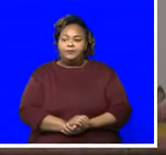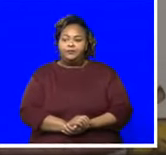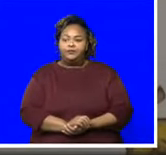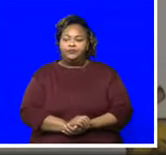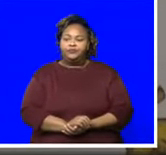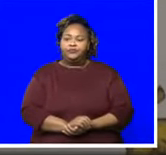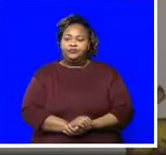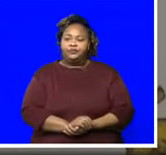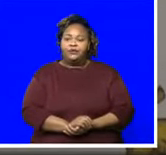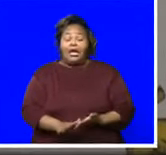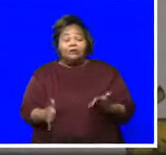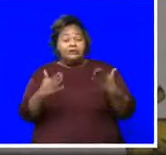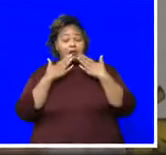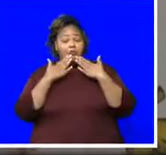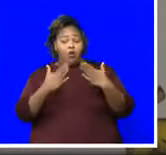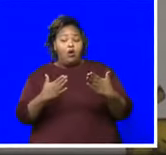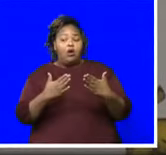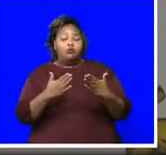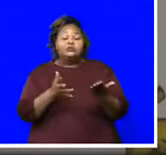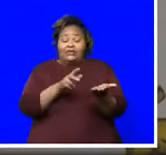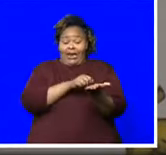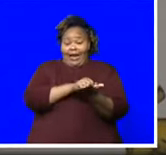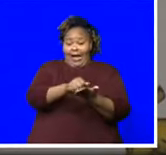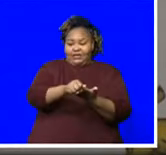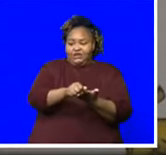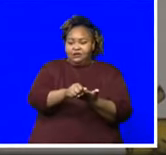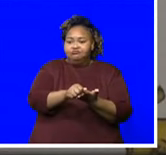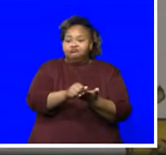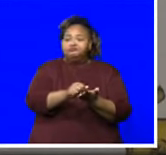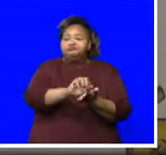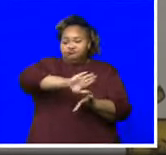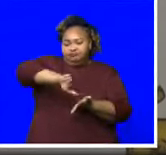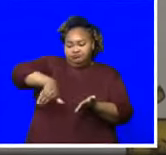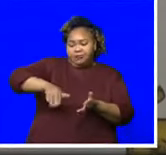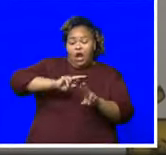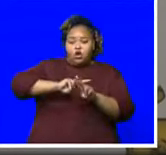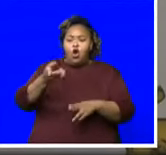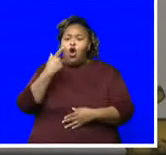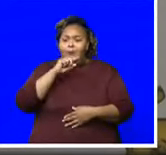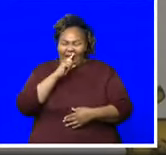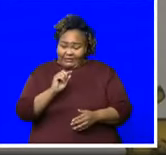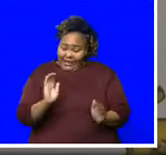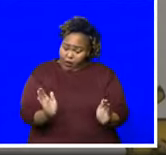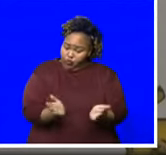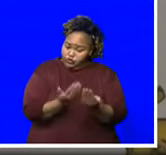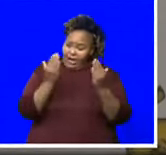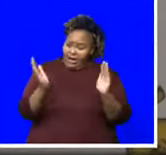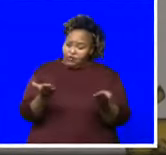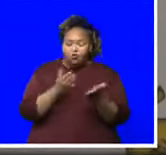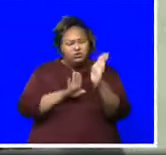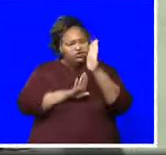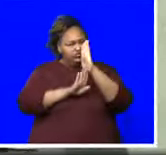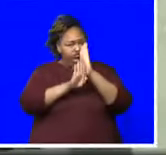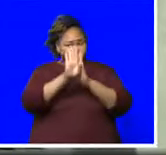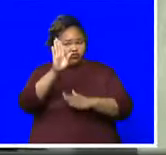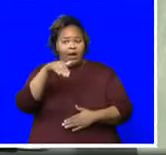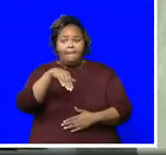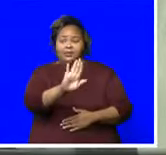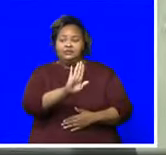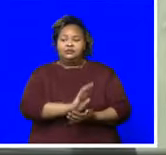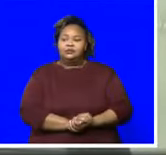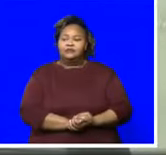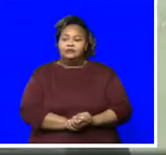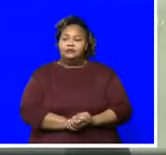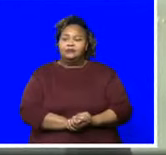ne culture ayikabekwa eceleni, iyakhuthathwa and siyayibona lokuthi iqhubekela embili.